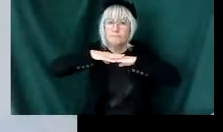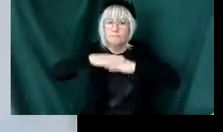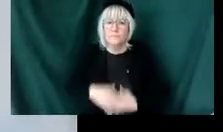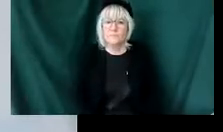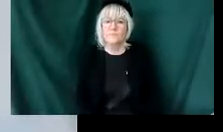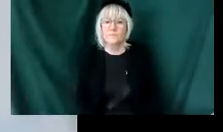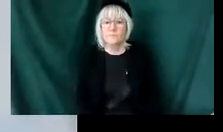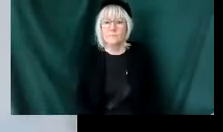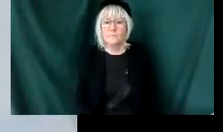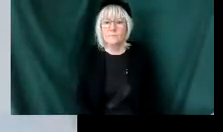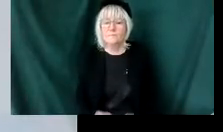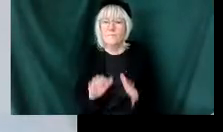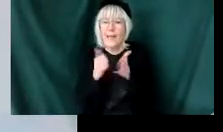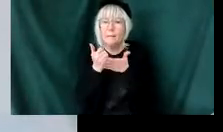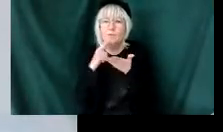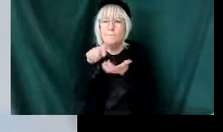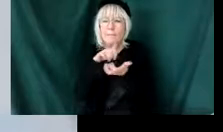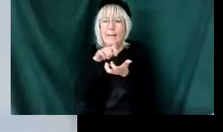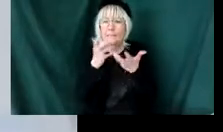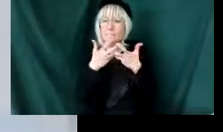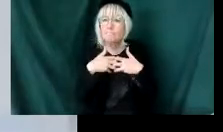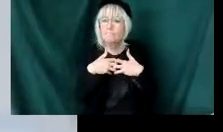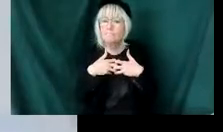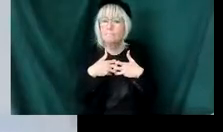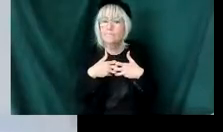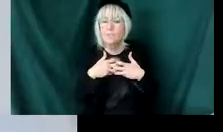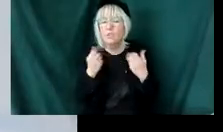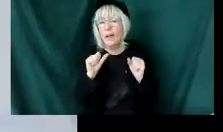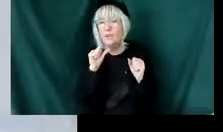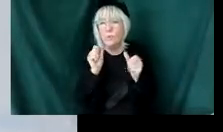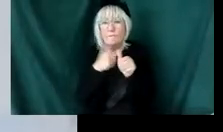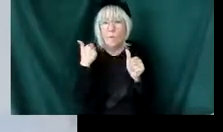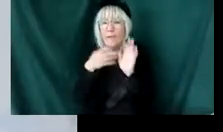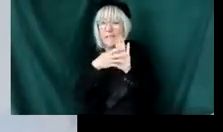again. Get them to mix, try not to leave stripes.